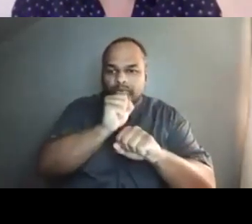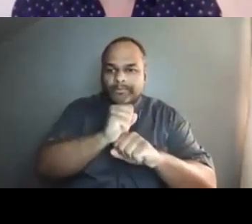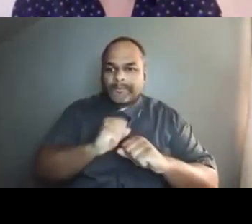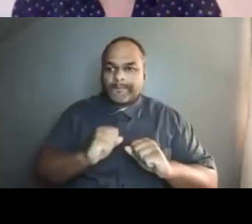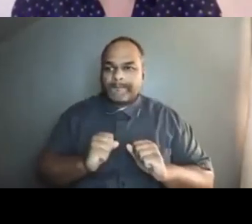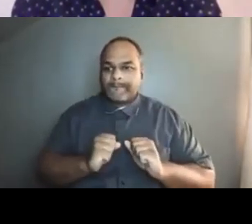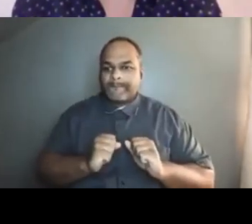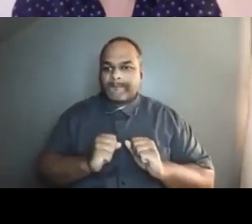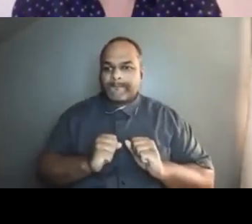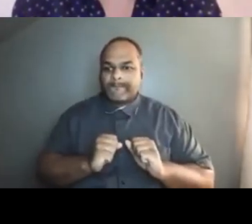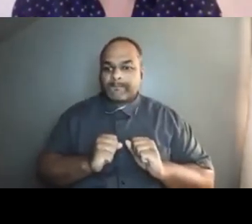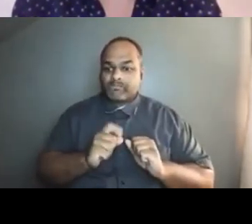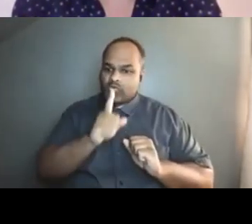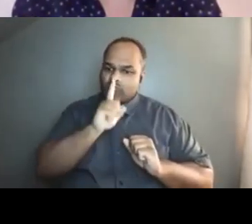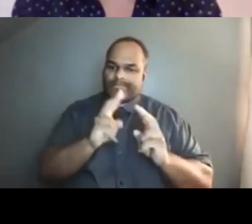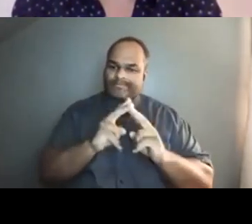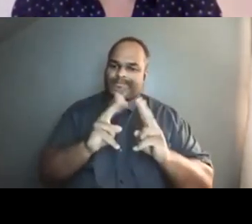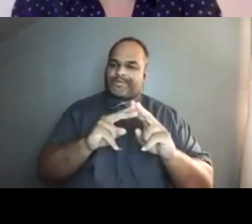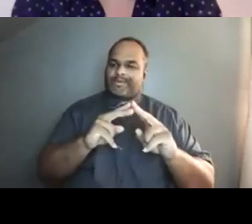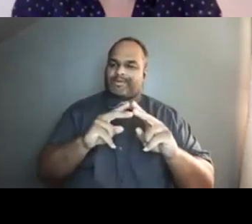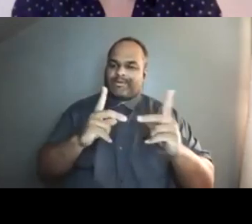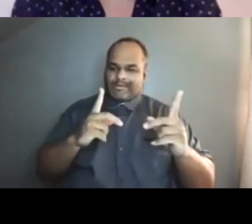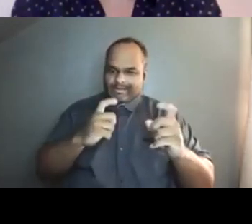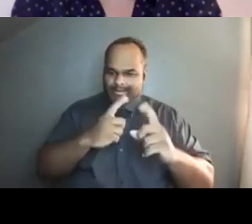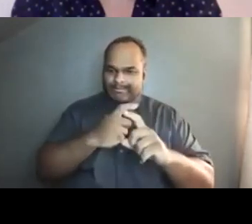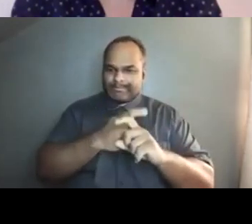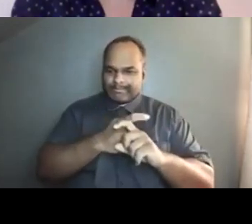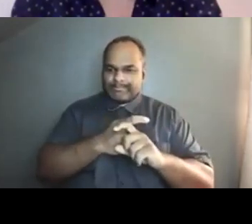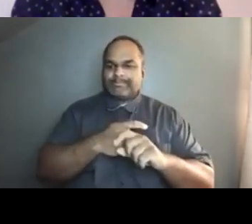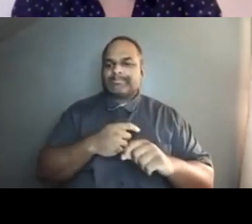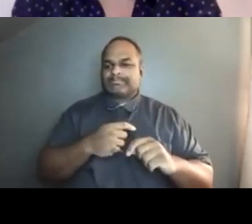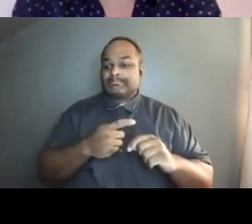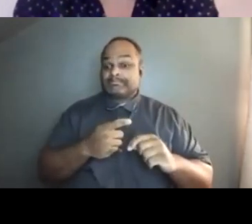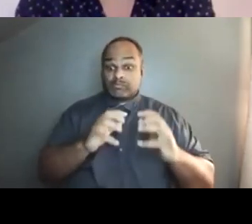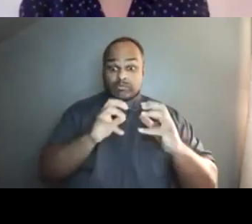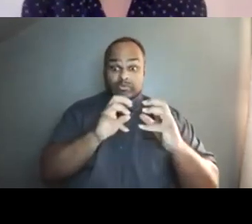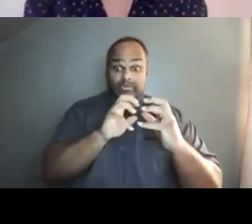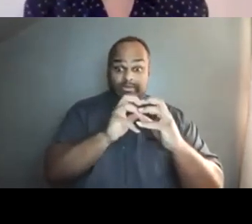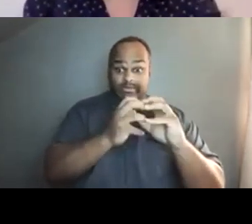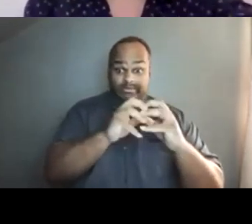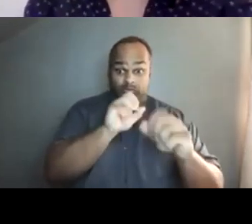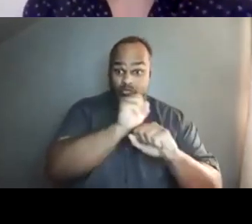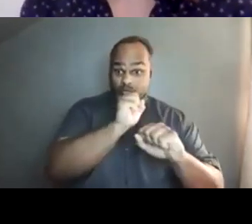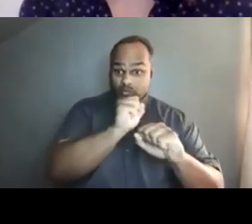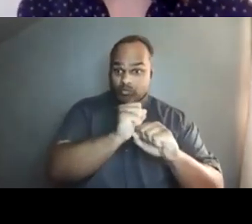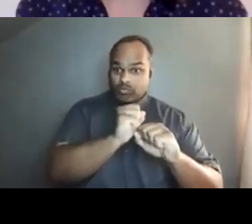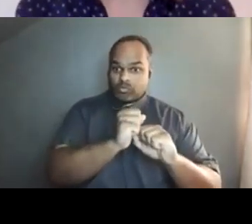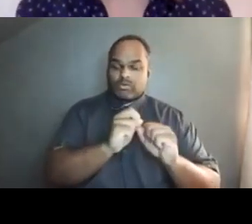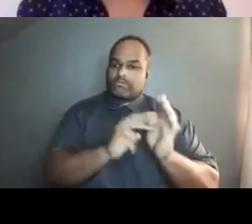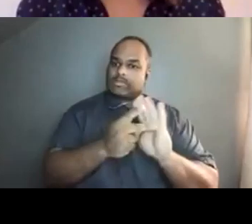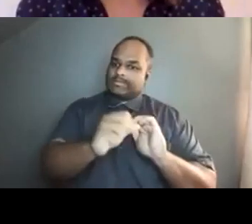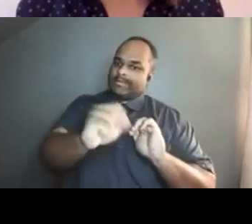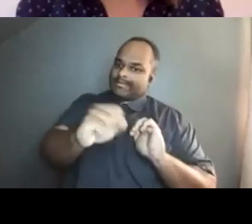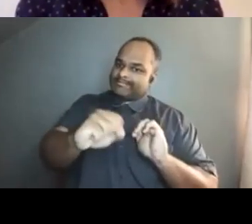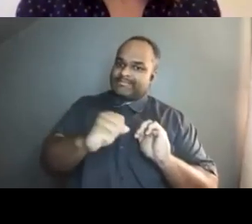And it's really very complex, because if we see inclusion like intersectional work, it means, yes, we